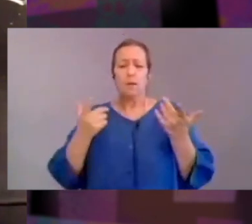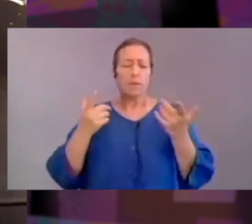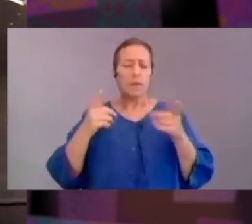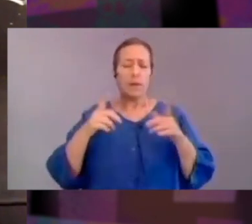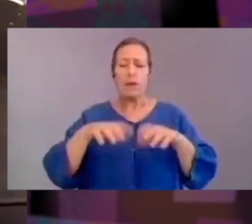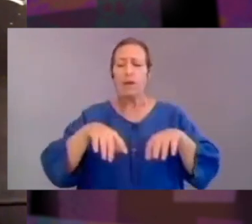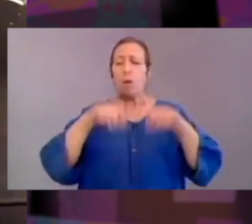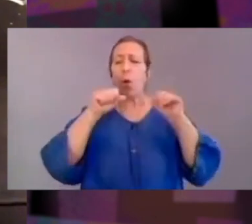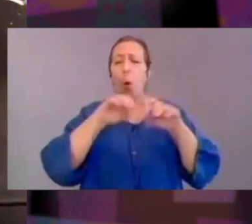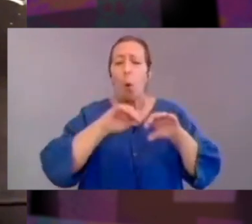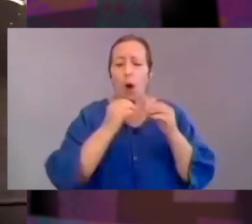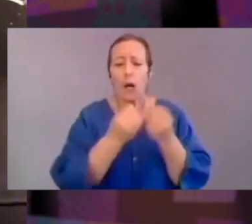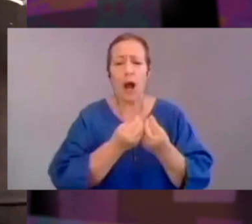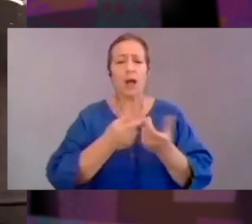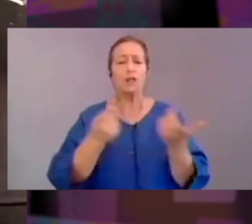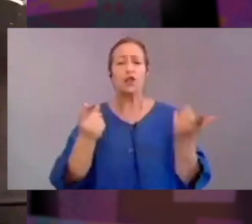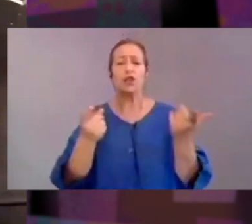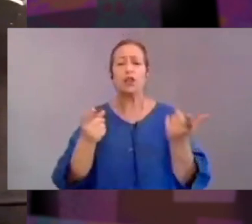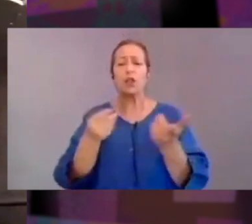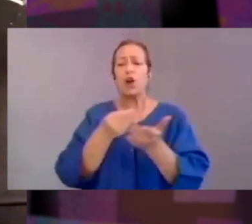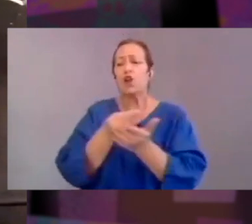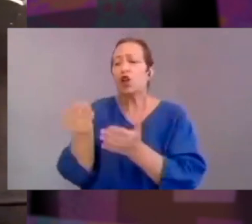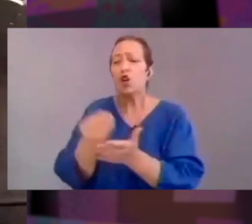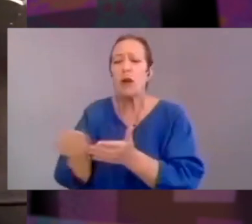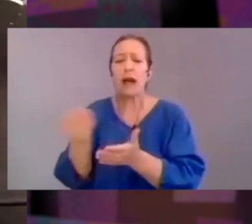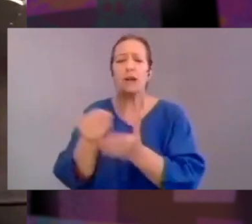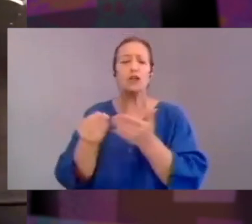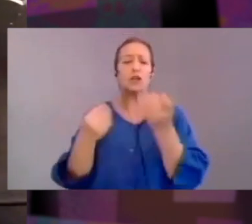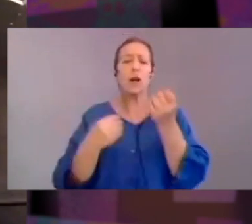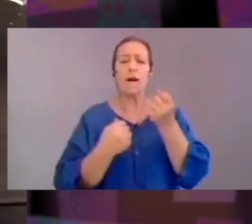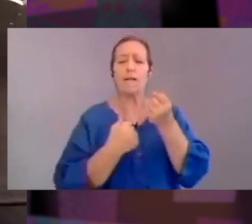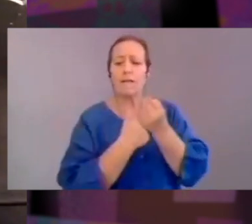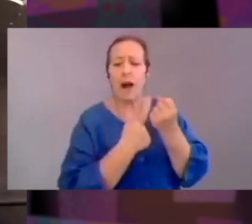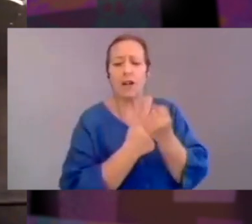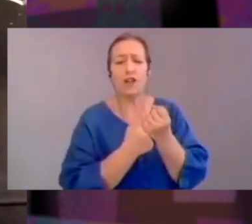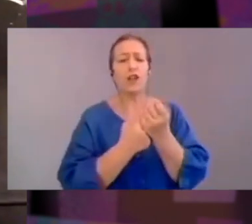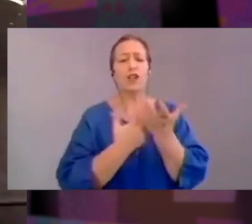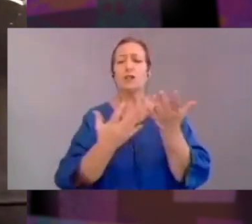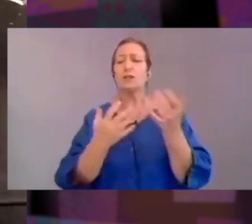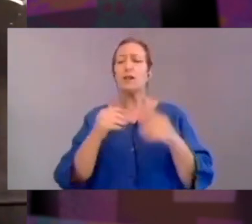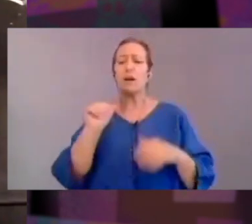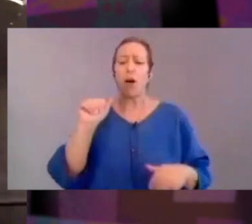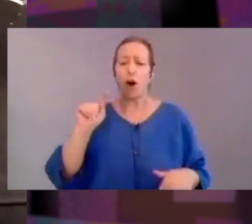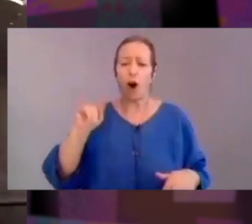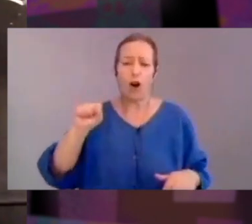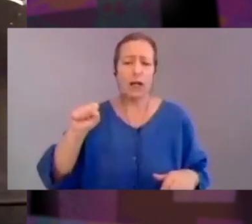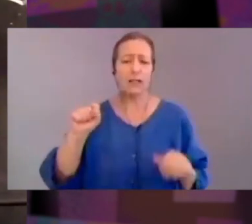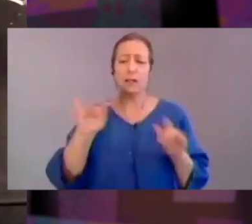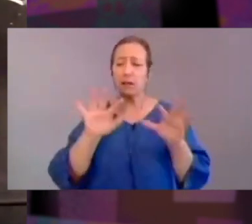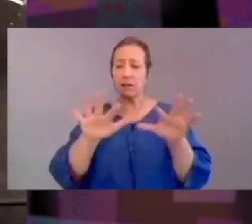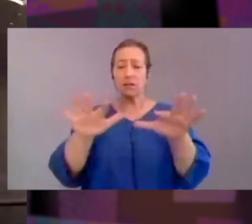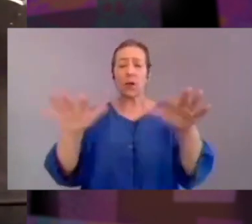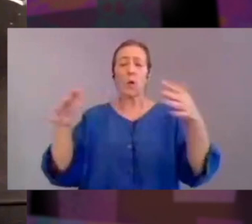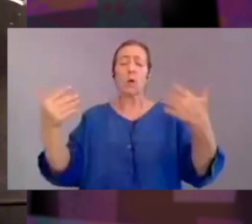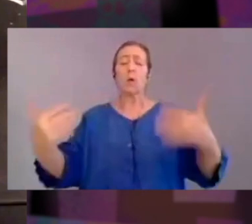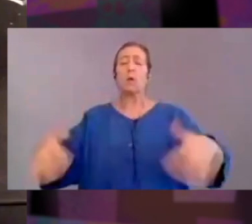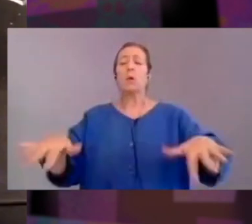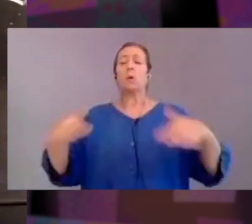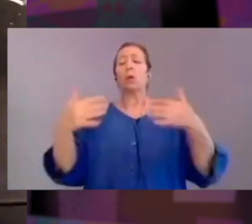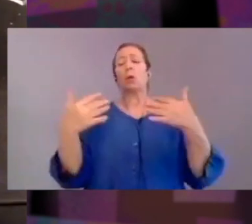curators, funders, leaders, and learners. I am so grateful to be in this virtual space with